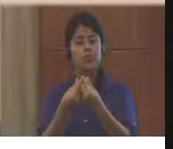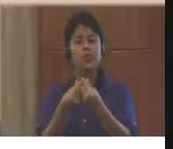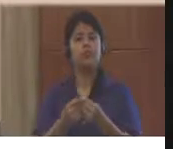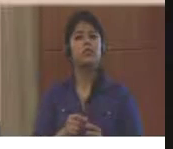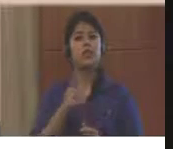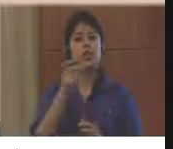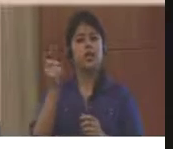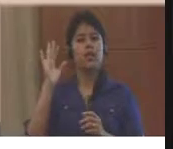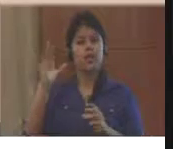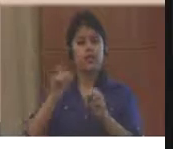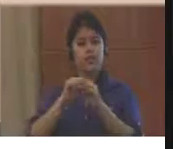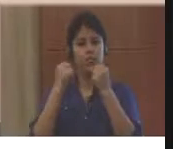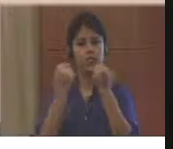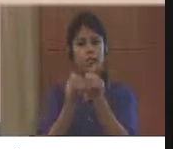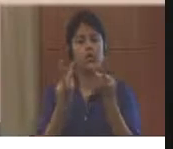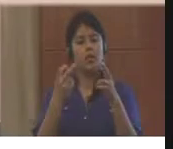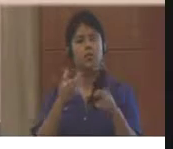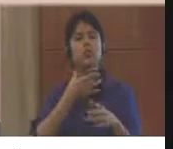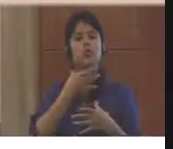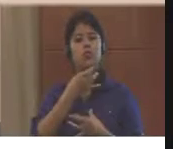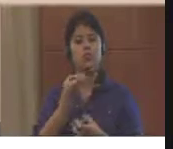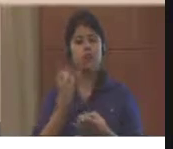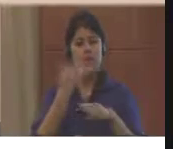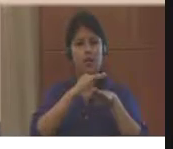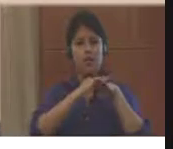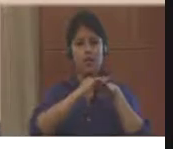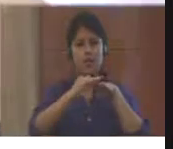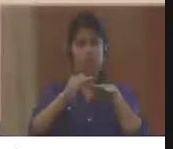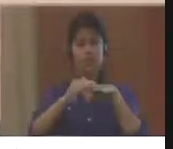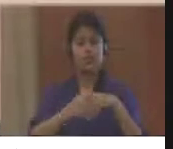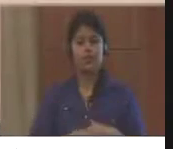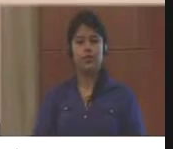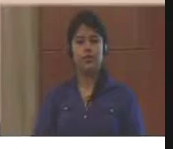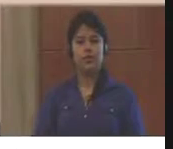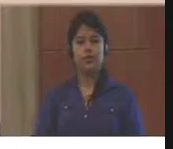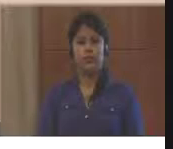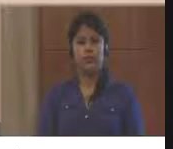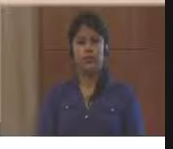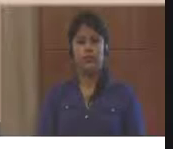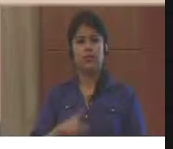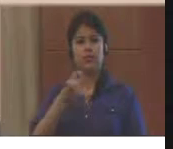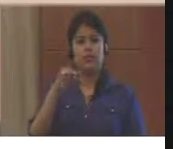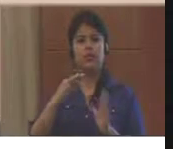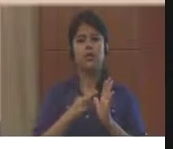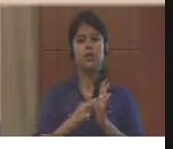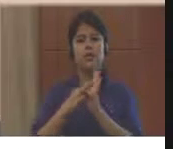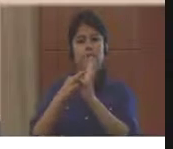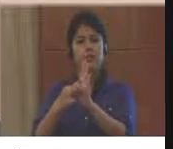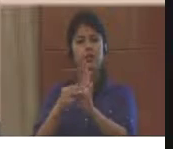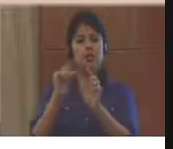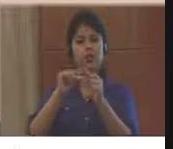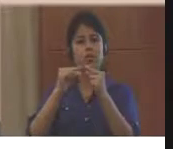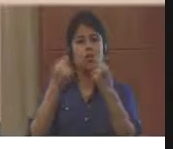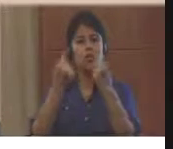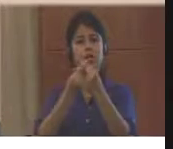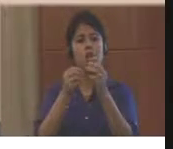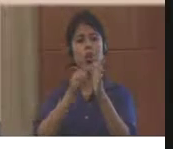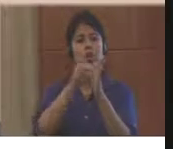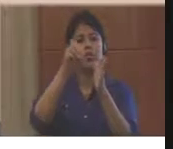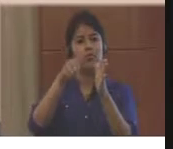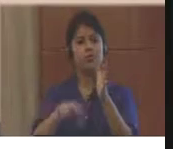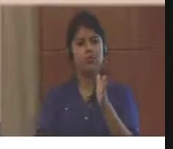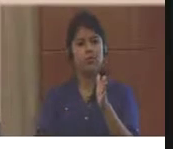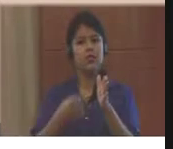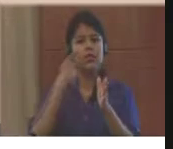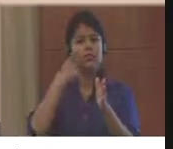like to invite a representative of the group of donors, represented by Luis de la